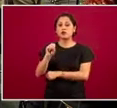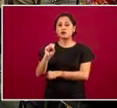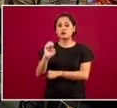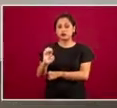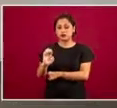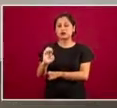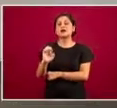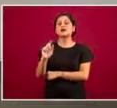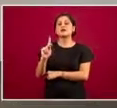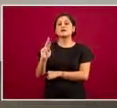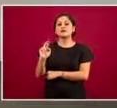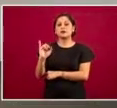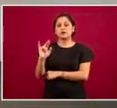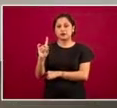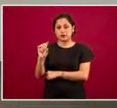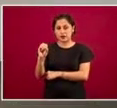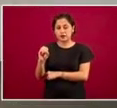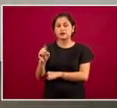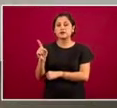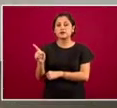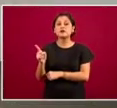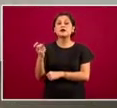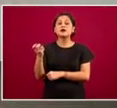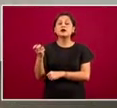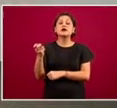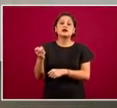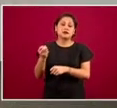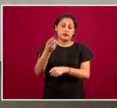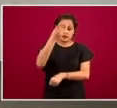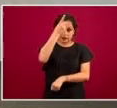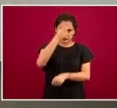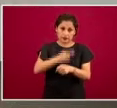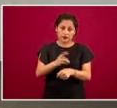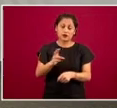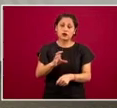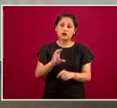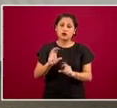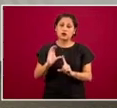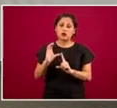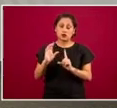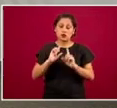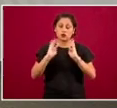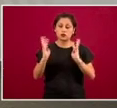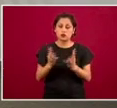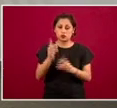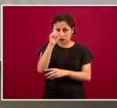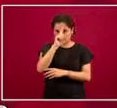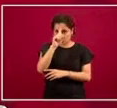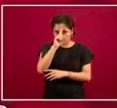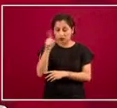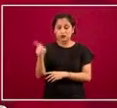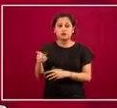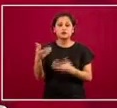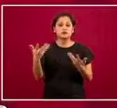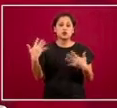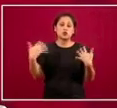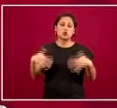Now, Dr. José Santos Preciado, who is the Secretary of the General Health Council,